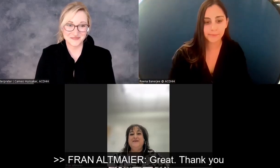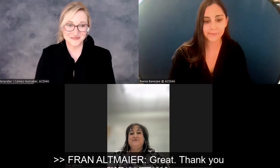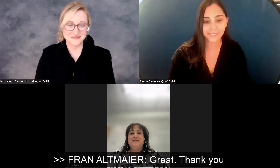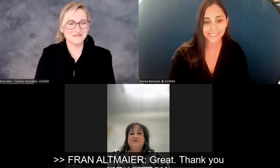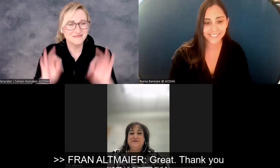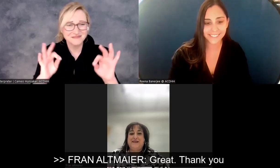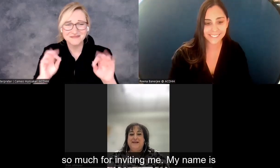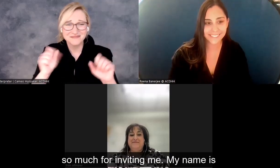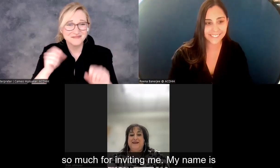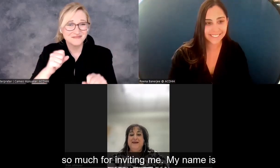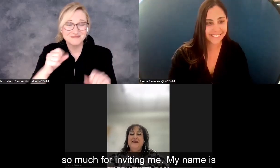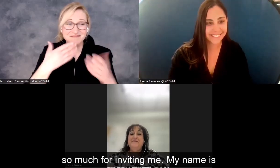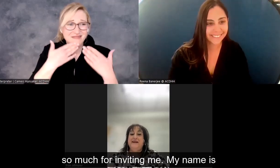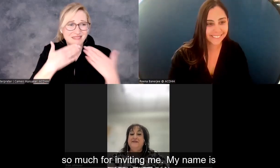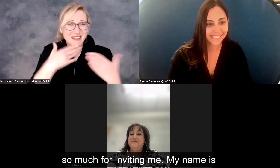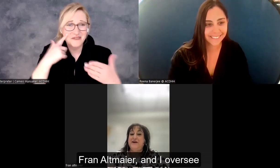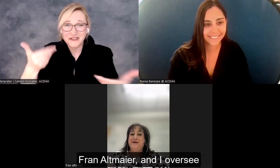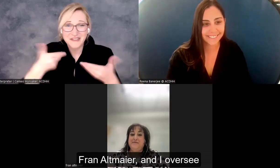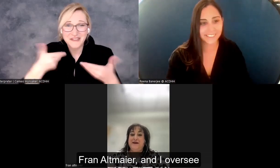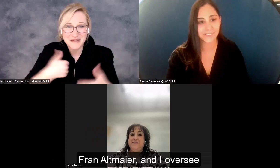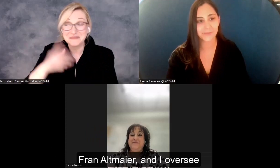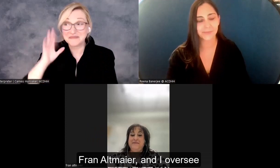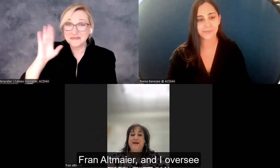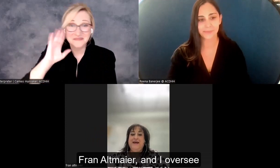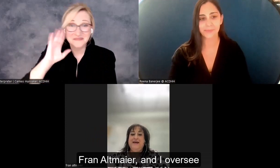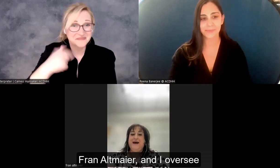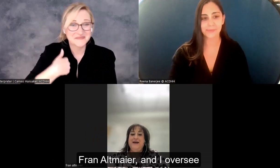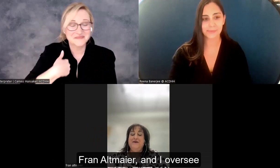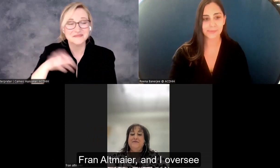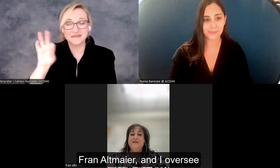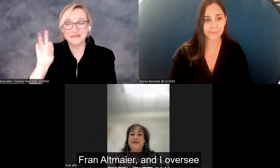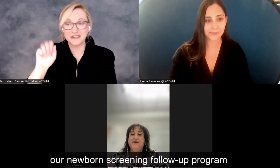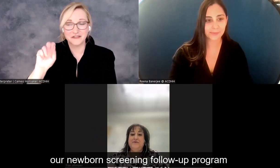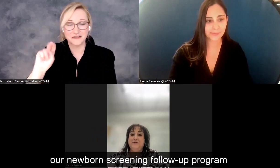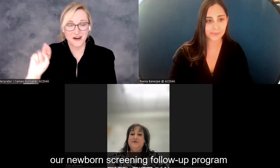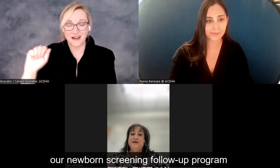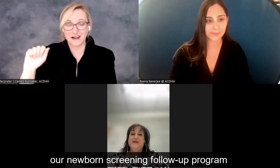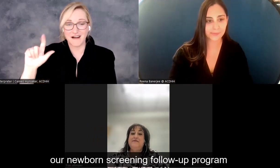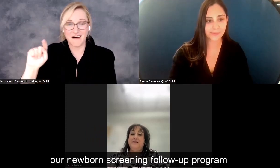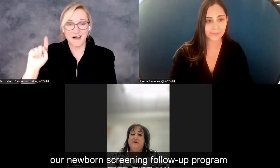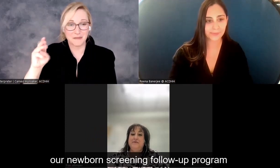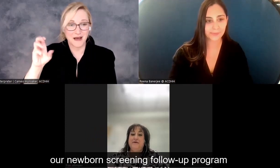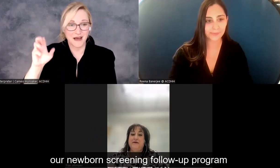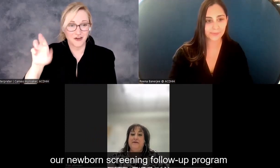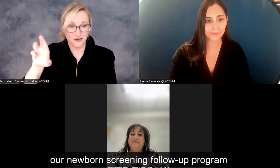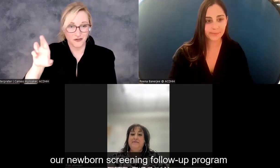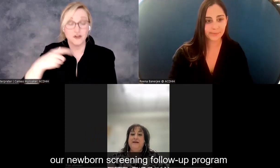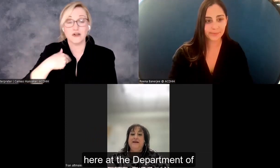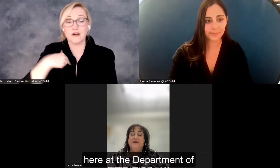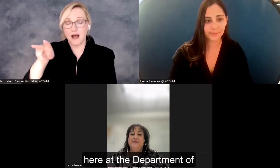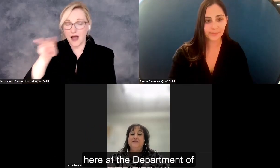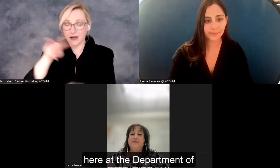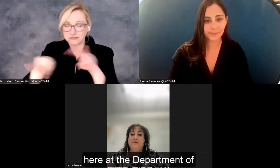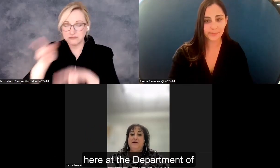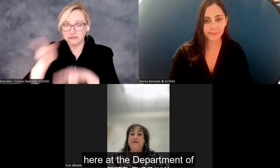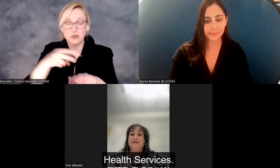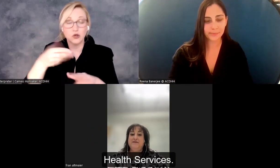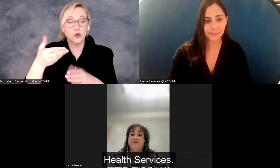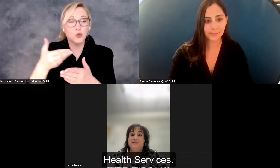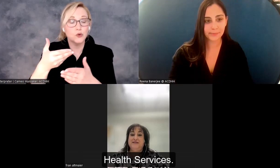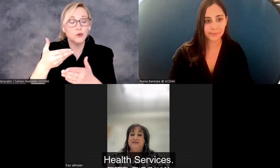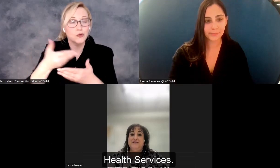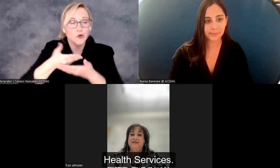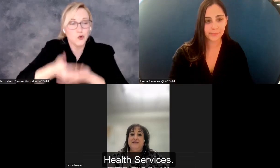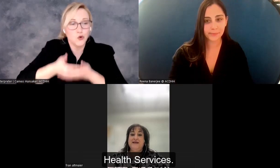Great. Thank you so much for inviting me. My name is Fran Altmaier, and I oversee our newborn screening follow-up program here at the Department of